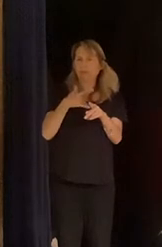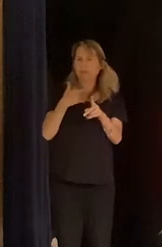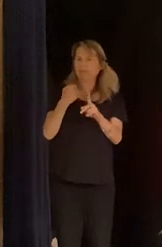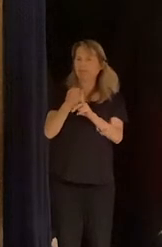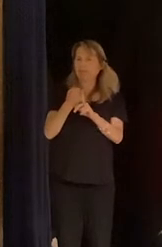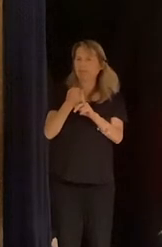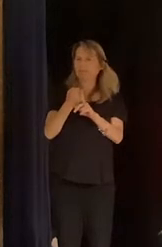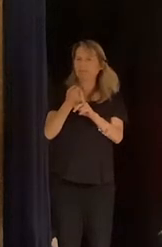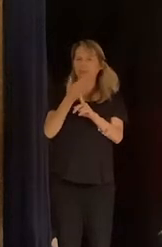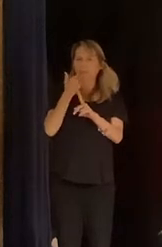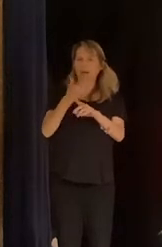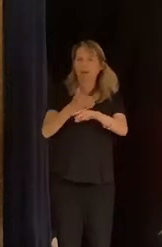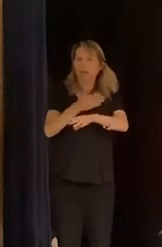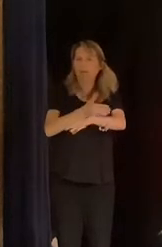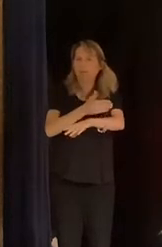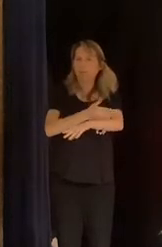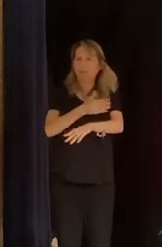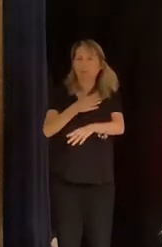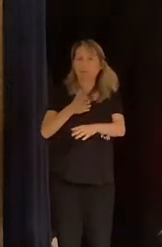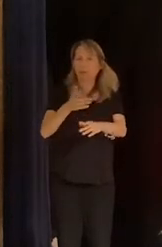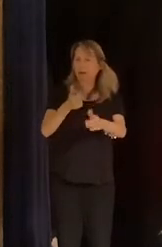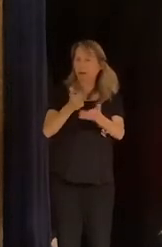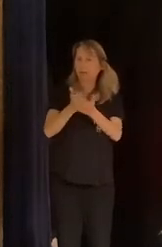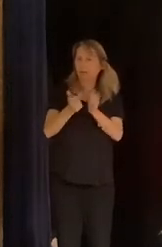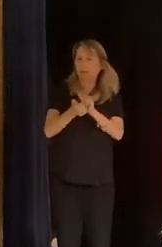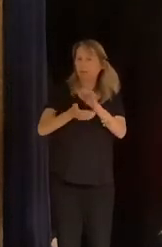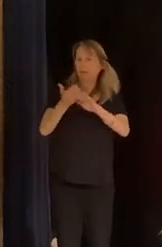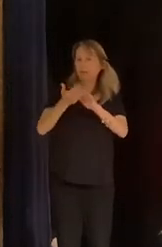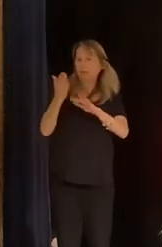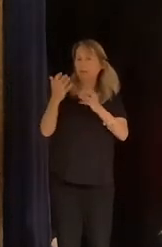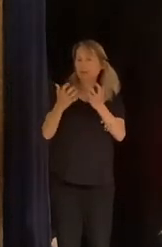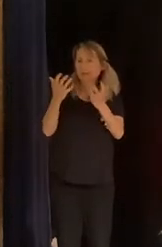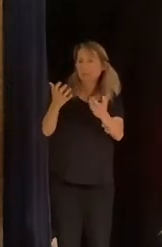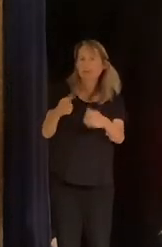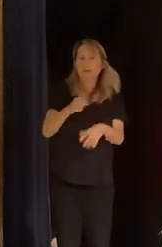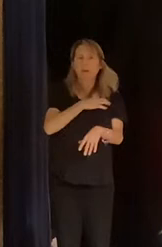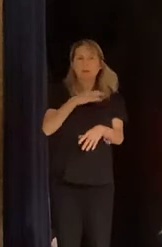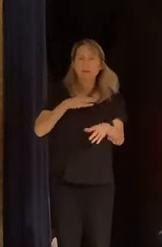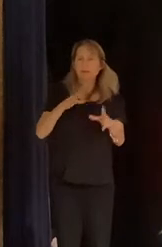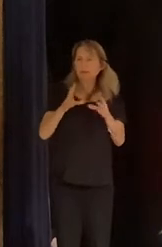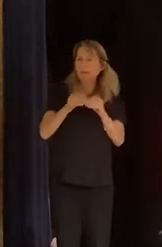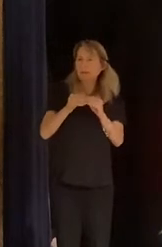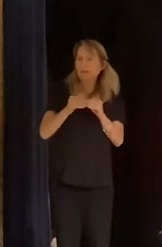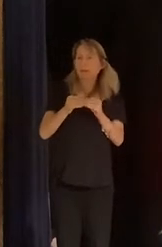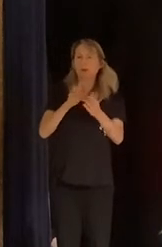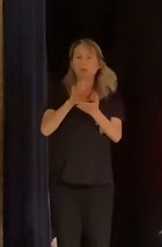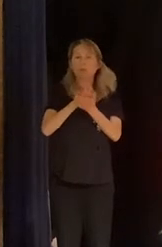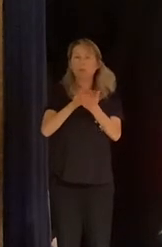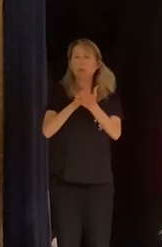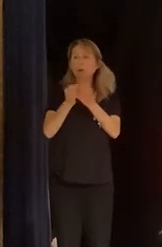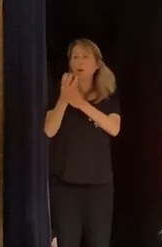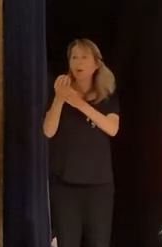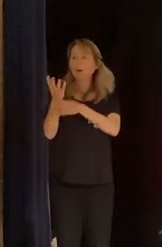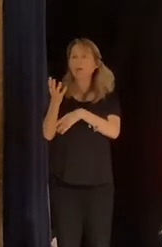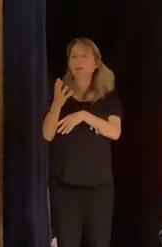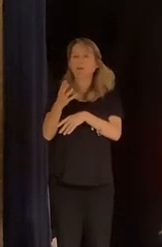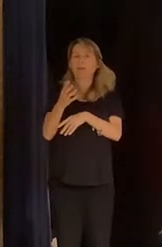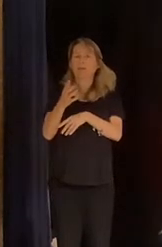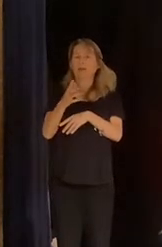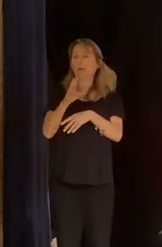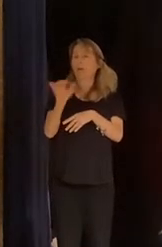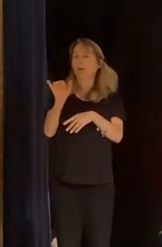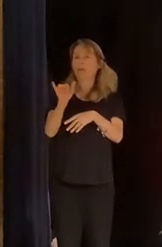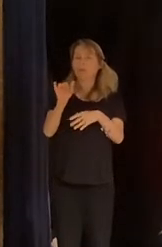to organize events like school assemblies, staff meetings, and our school garden. He's also a peacemaker among